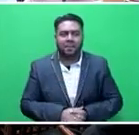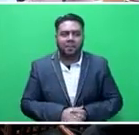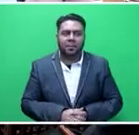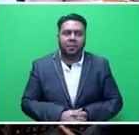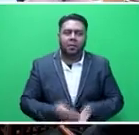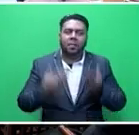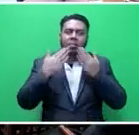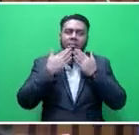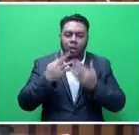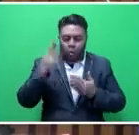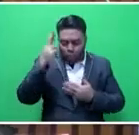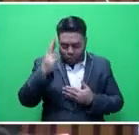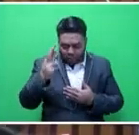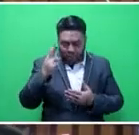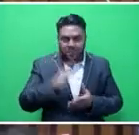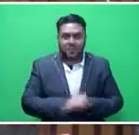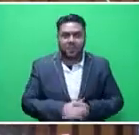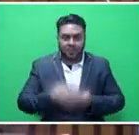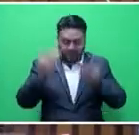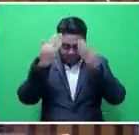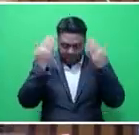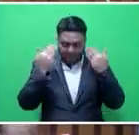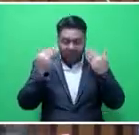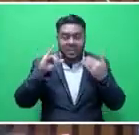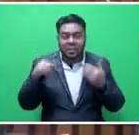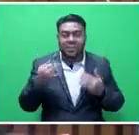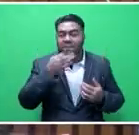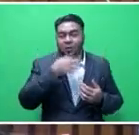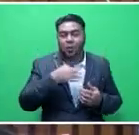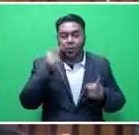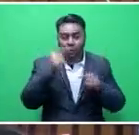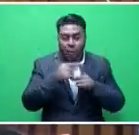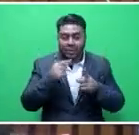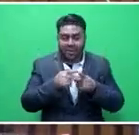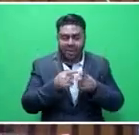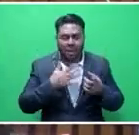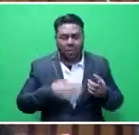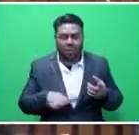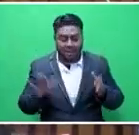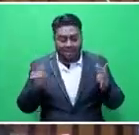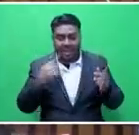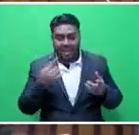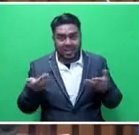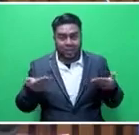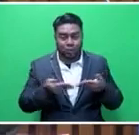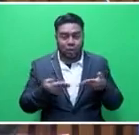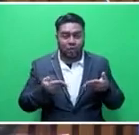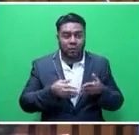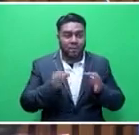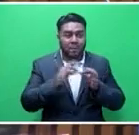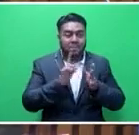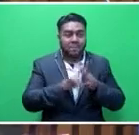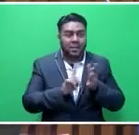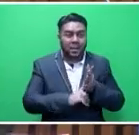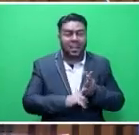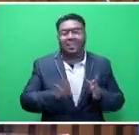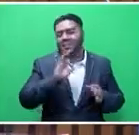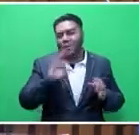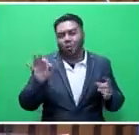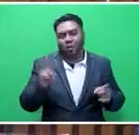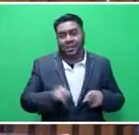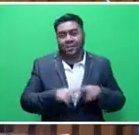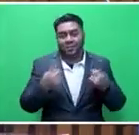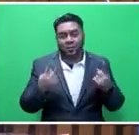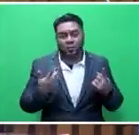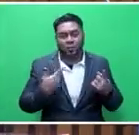Thank you, sir. Mr. Speaker, sir, just a couple of points. As I said in the introduction of the bill itself, this is no different to